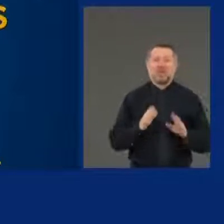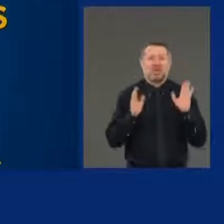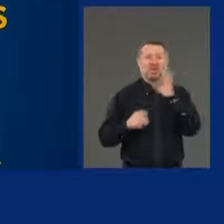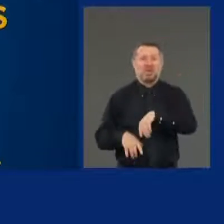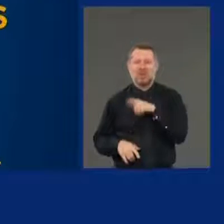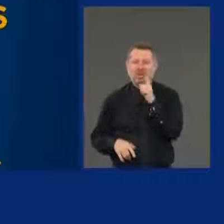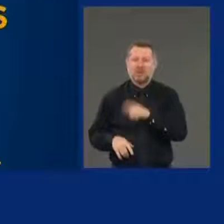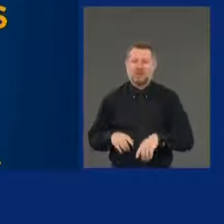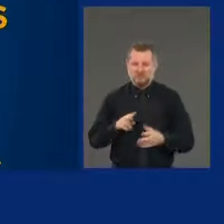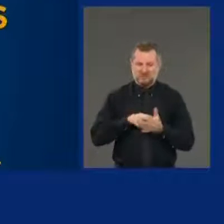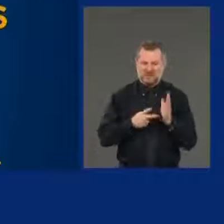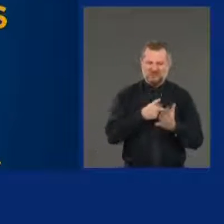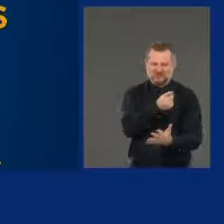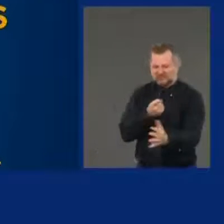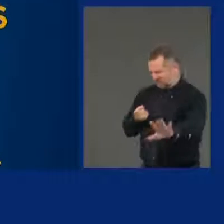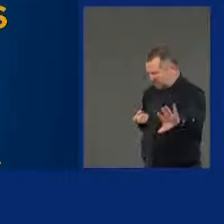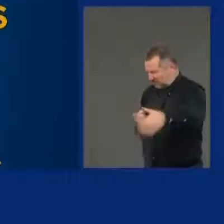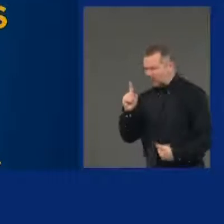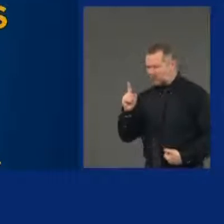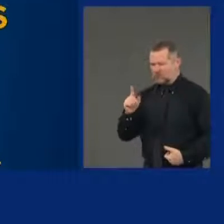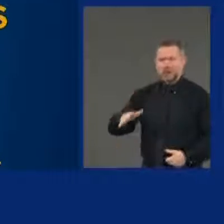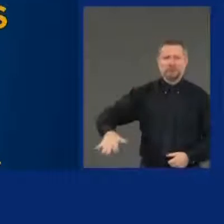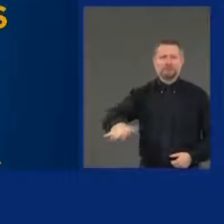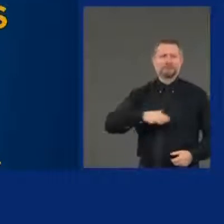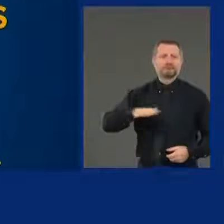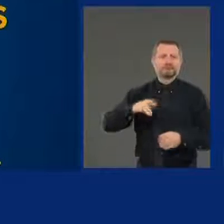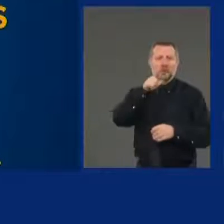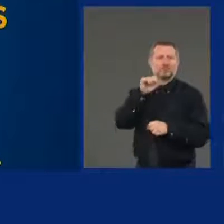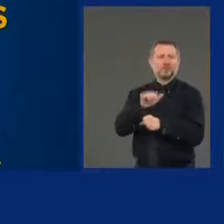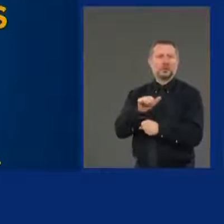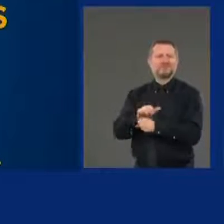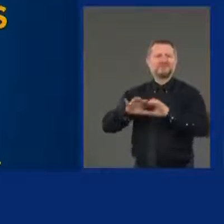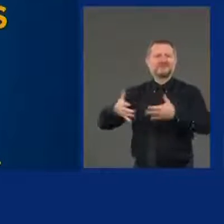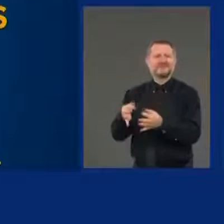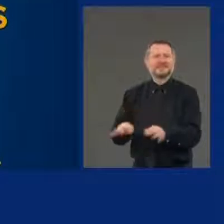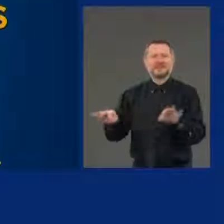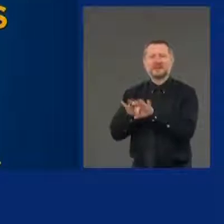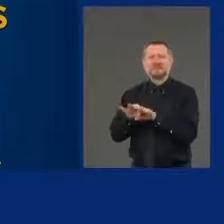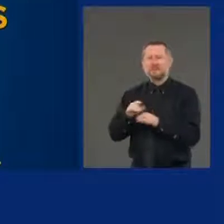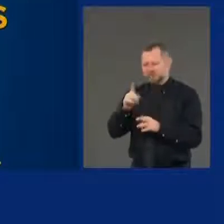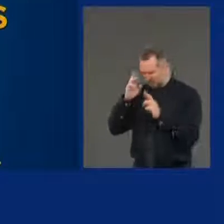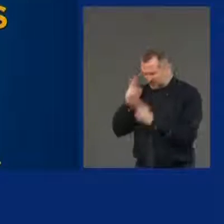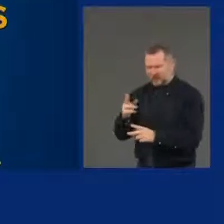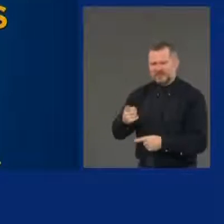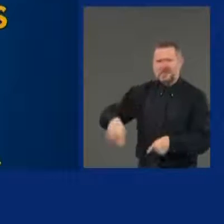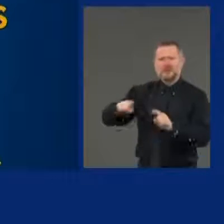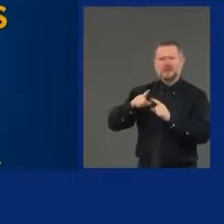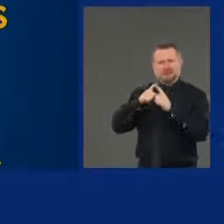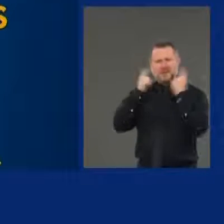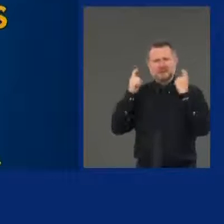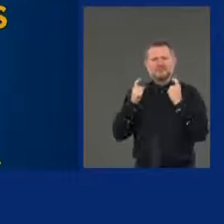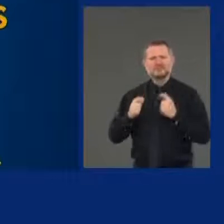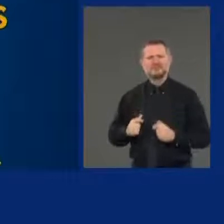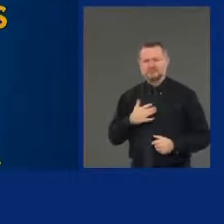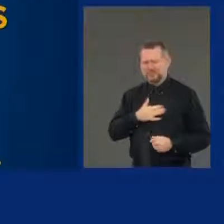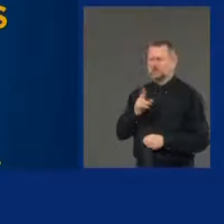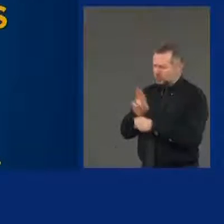not to have the courtesy, the decency to wear a mask. We all celebrate them.